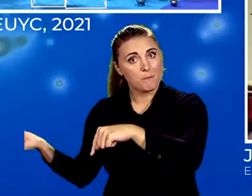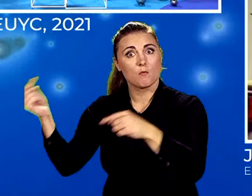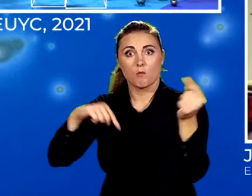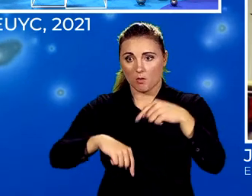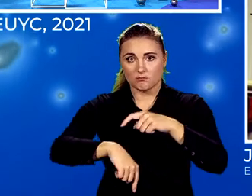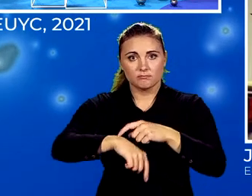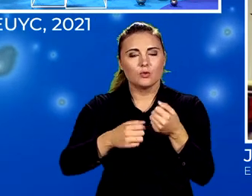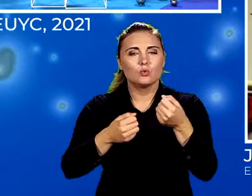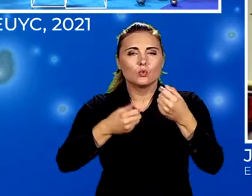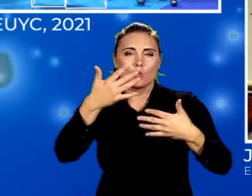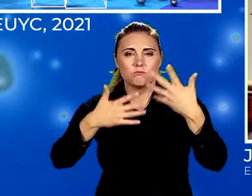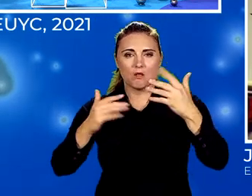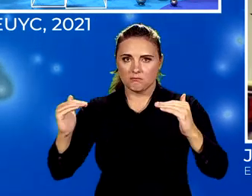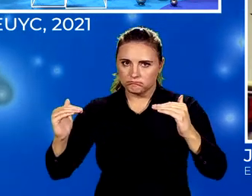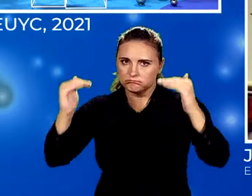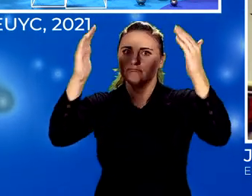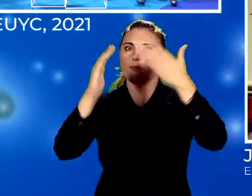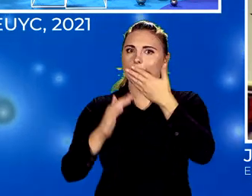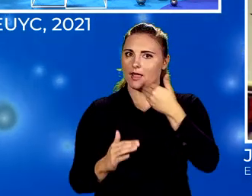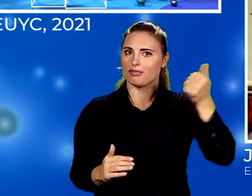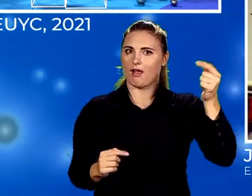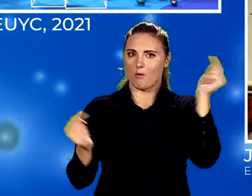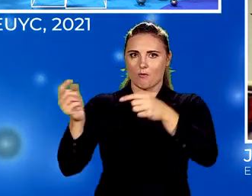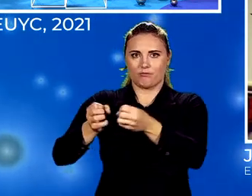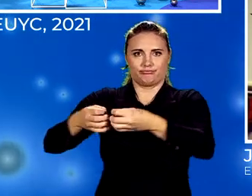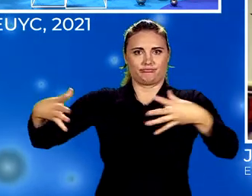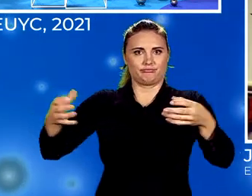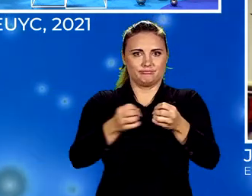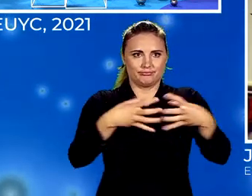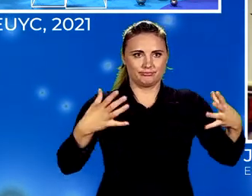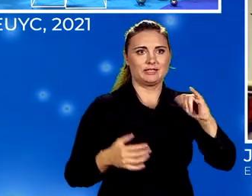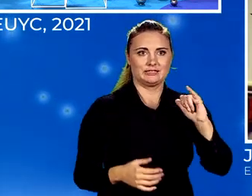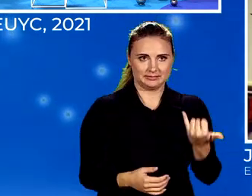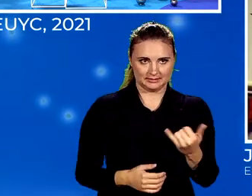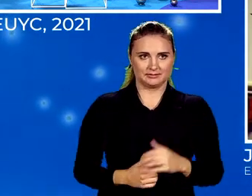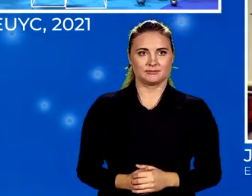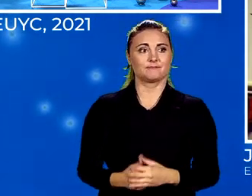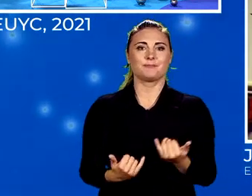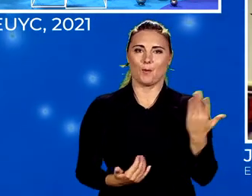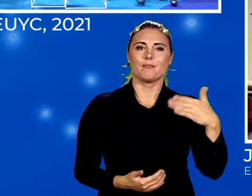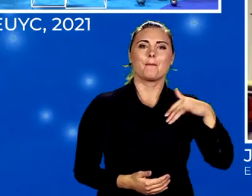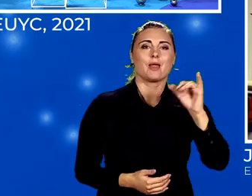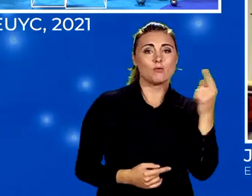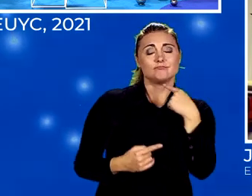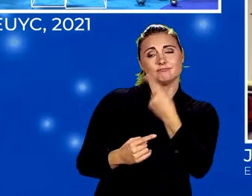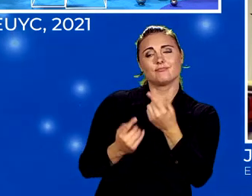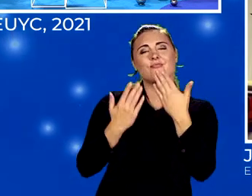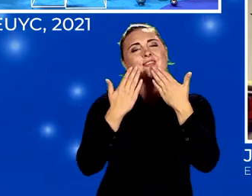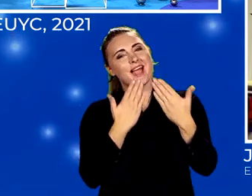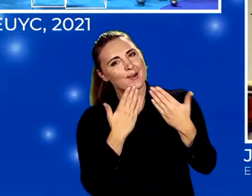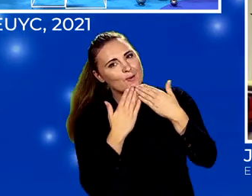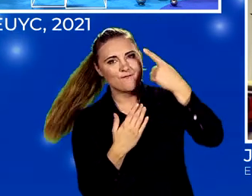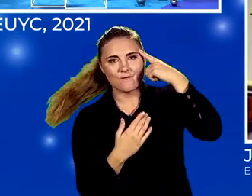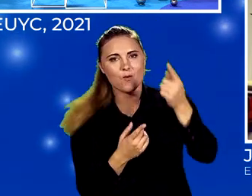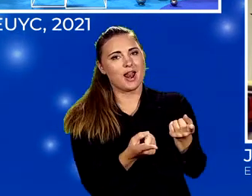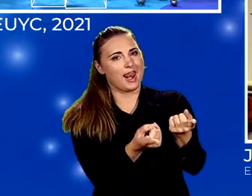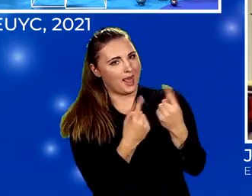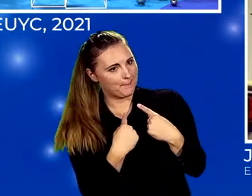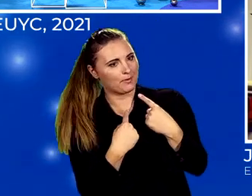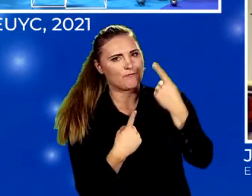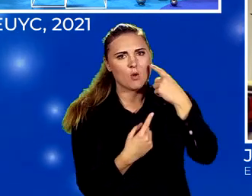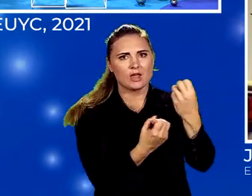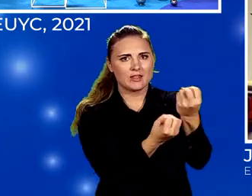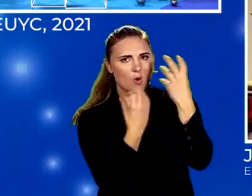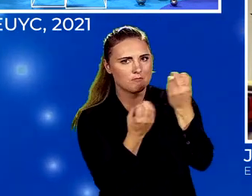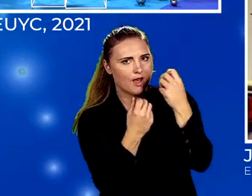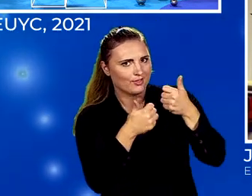dialogue. Thank you very much, Elsie. Thank you so much for the information and the comparisons. Before we move on to